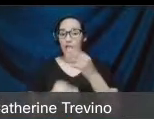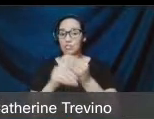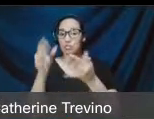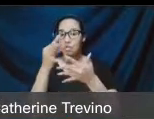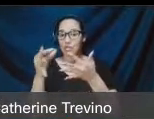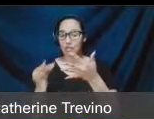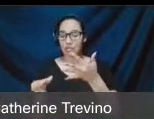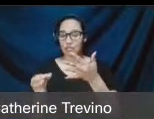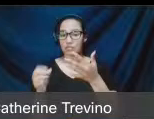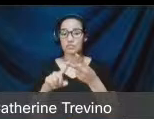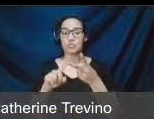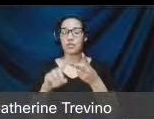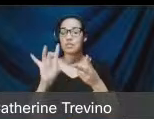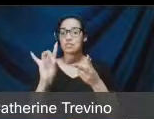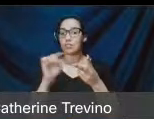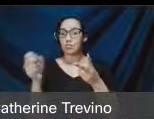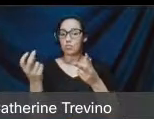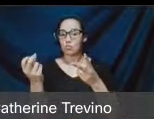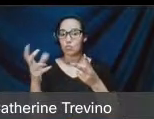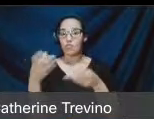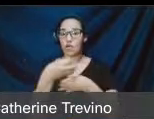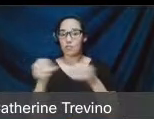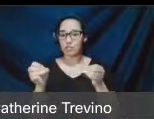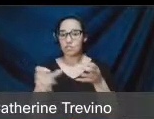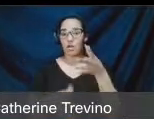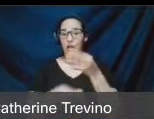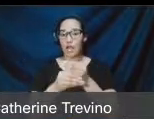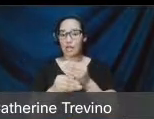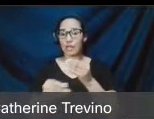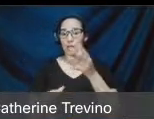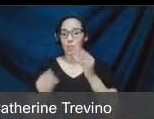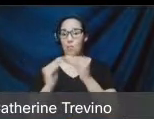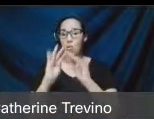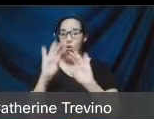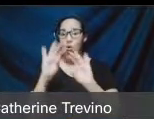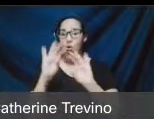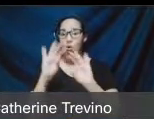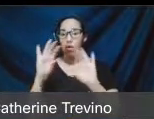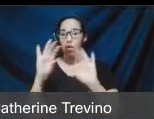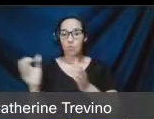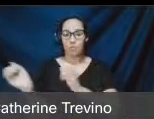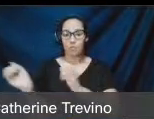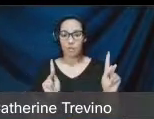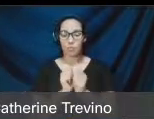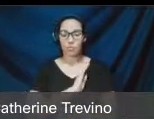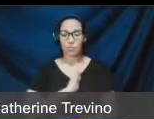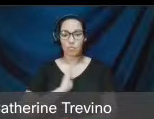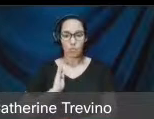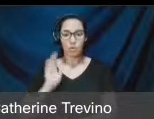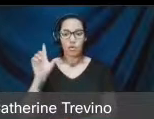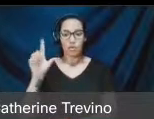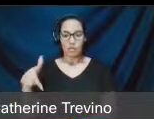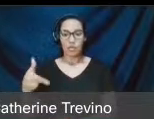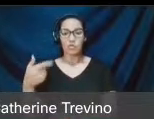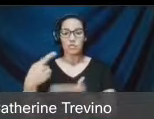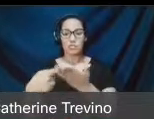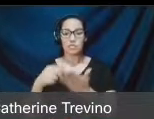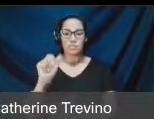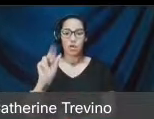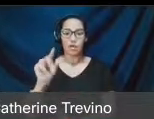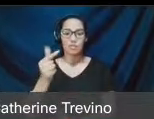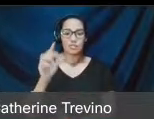7 through 12 office is working on adding additional courses that we will bring back to the board for ratification either on August 6th or August